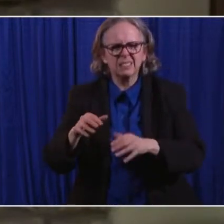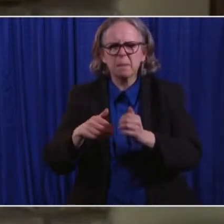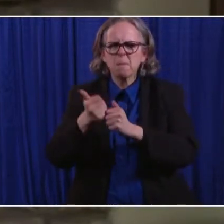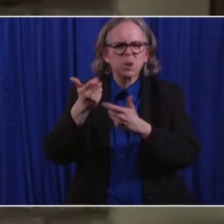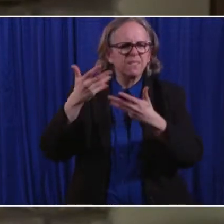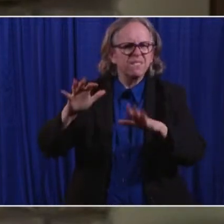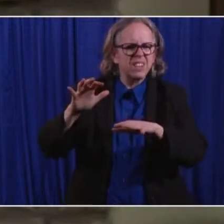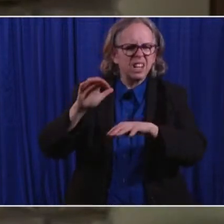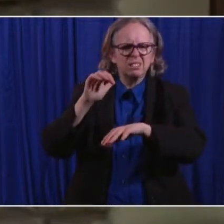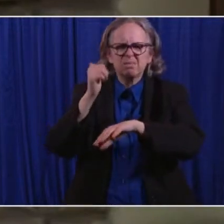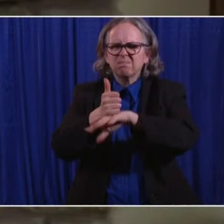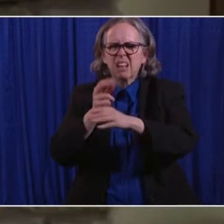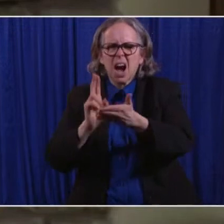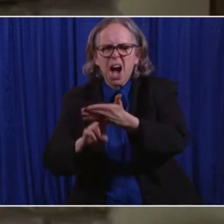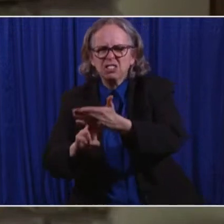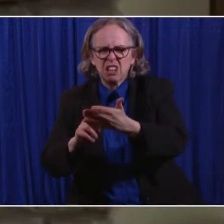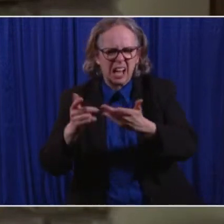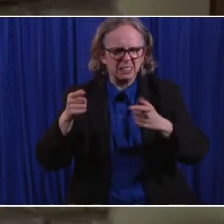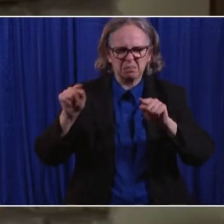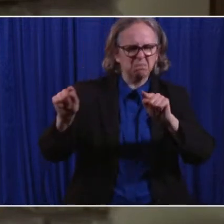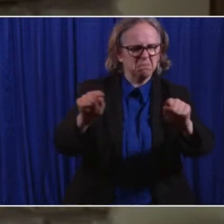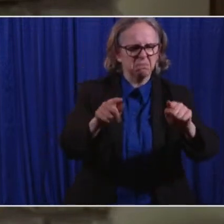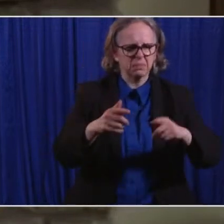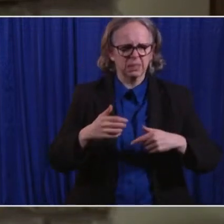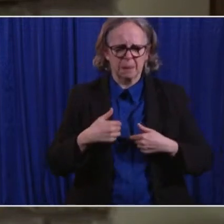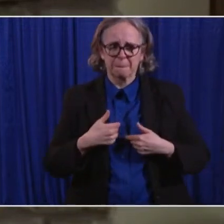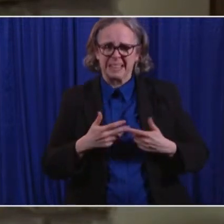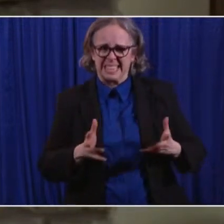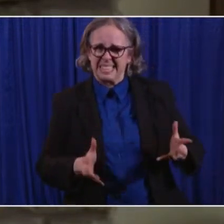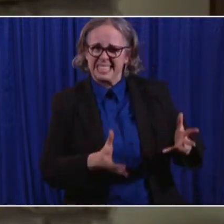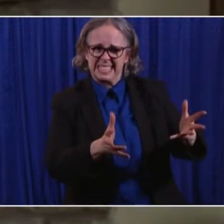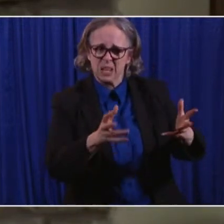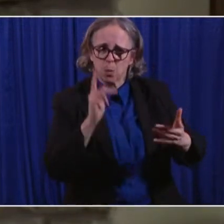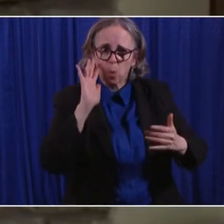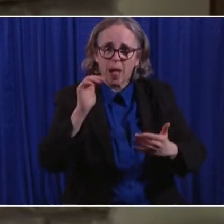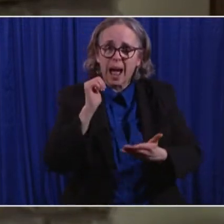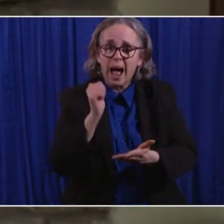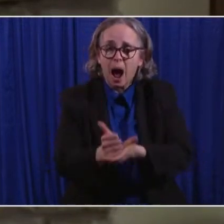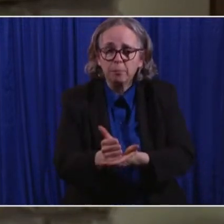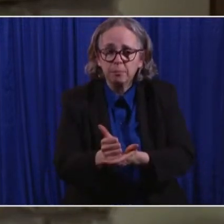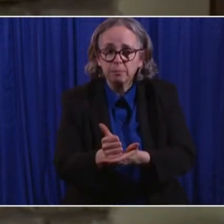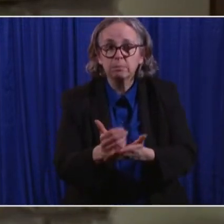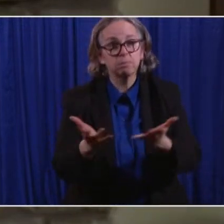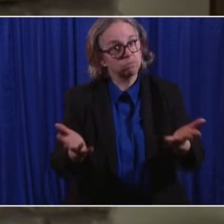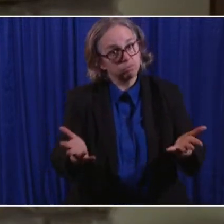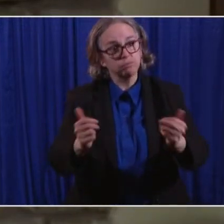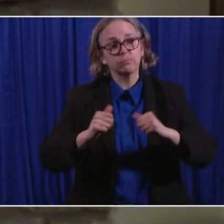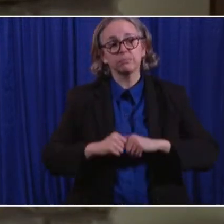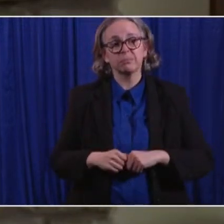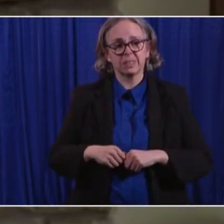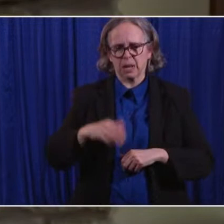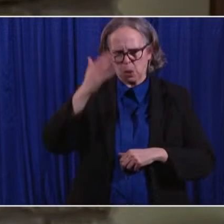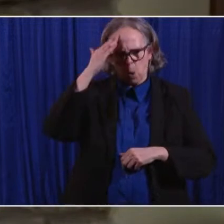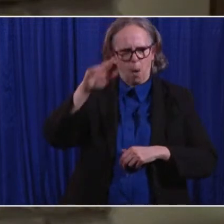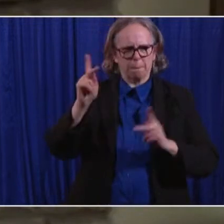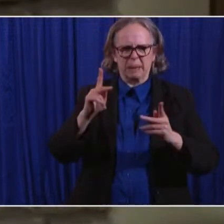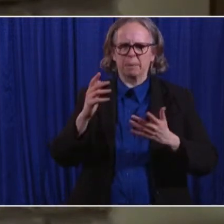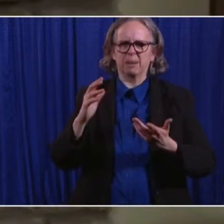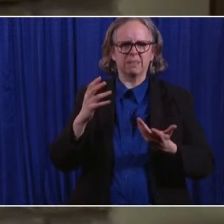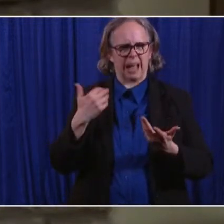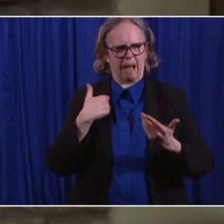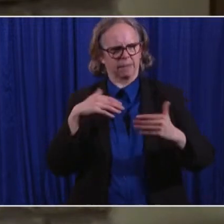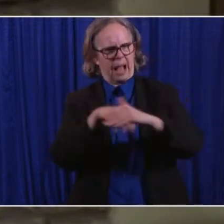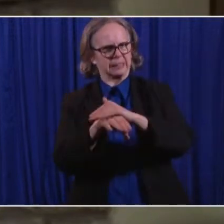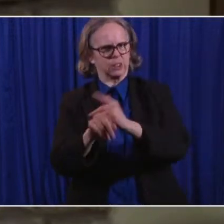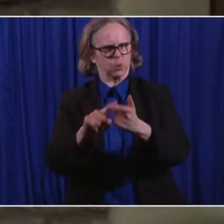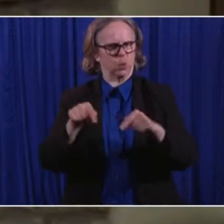just said, look, if this will help in any way, we want to make sure that testing, it's there and you can get it and you can access it. The main purpose of